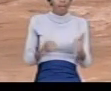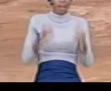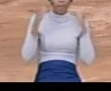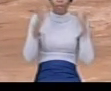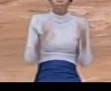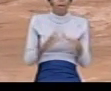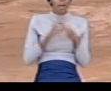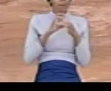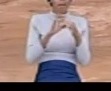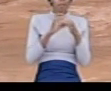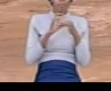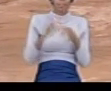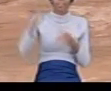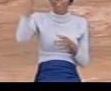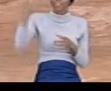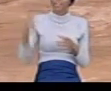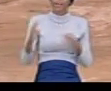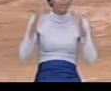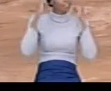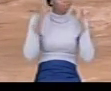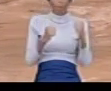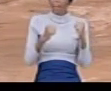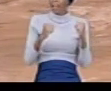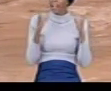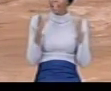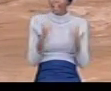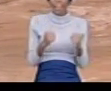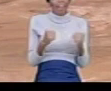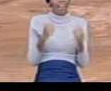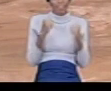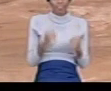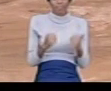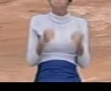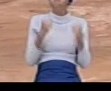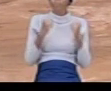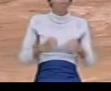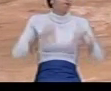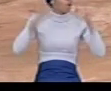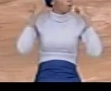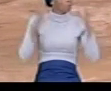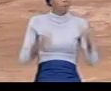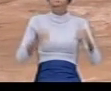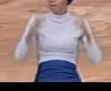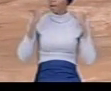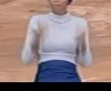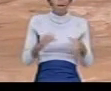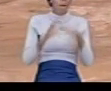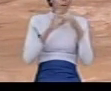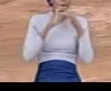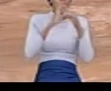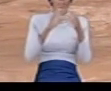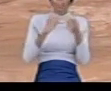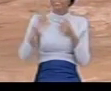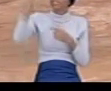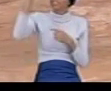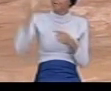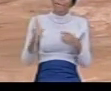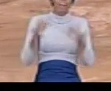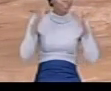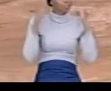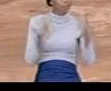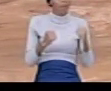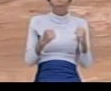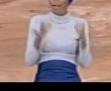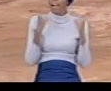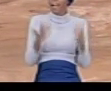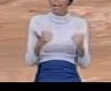God. Power, power belongs to God. Yes, belongs to God. Power, power belongs to